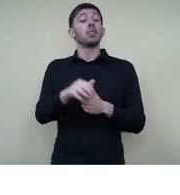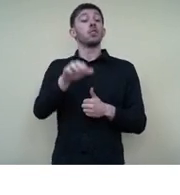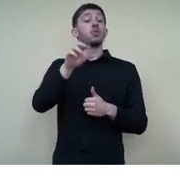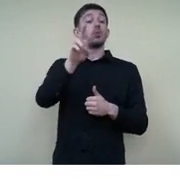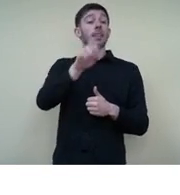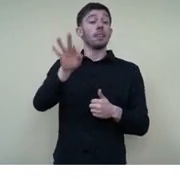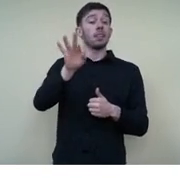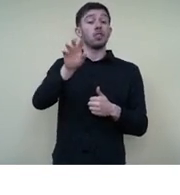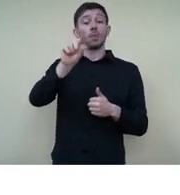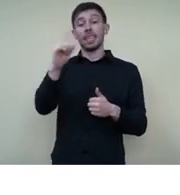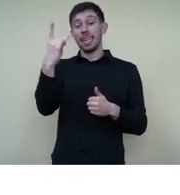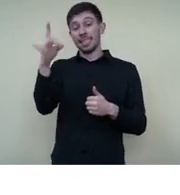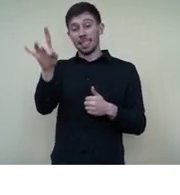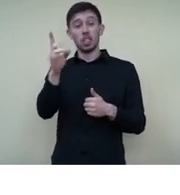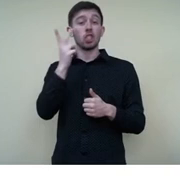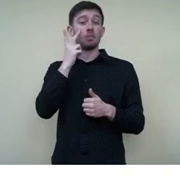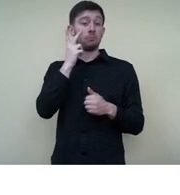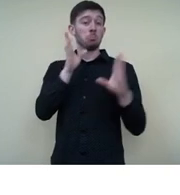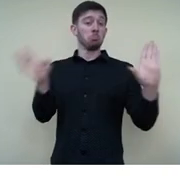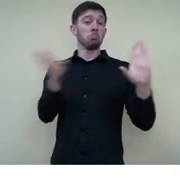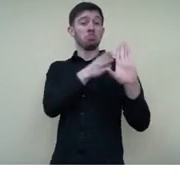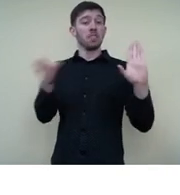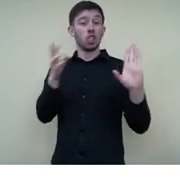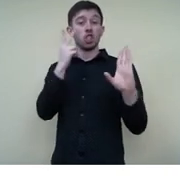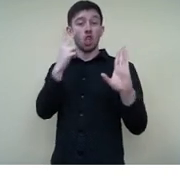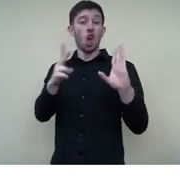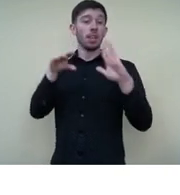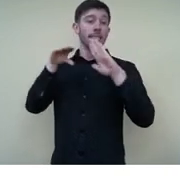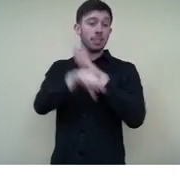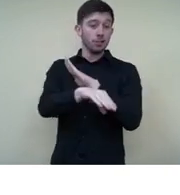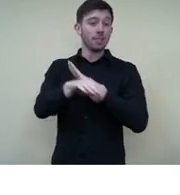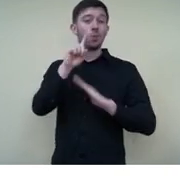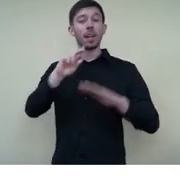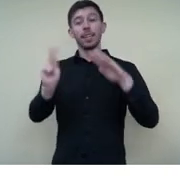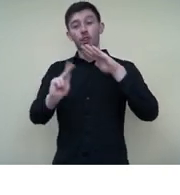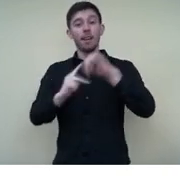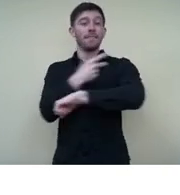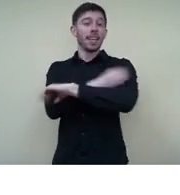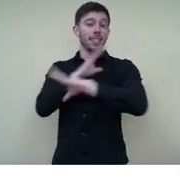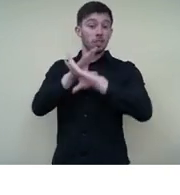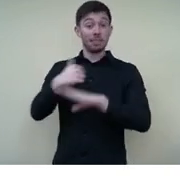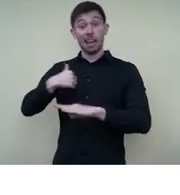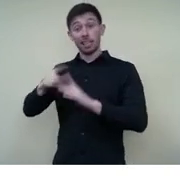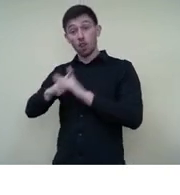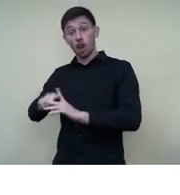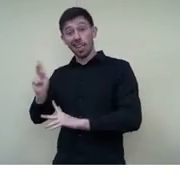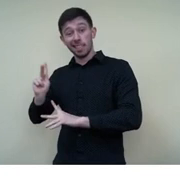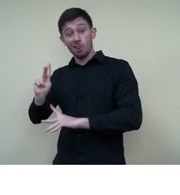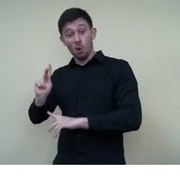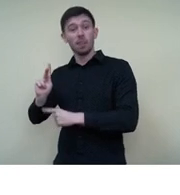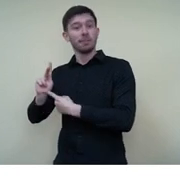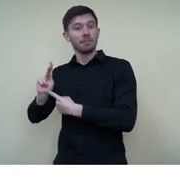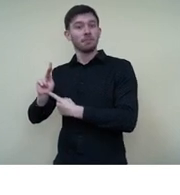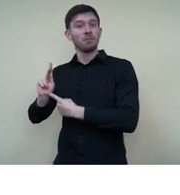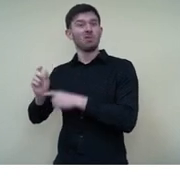and 2019 in kindergarten vaccination rates against diseases like measles, rubella, etc. When I started kindergarten, they were very, very adamant about having